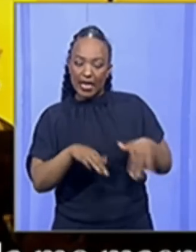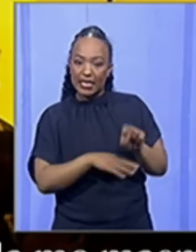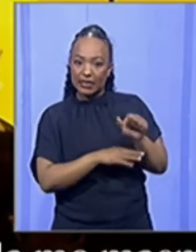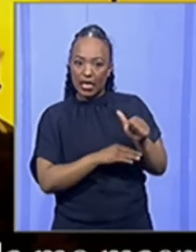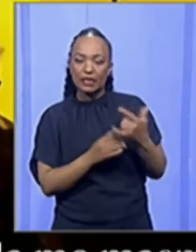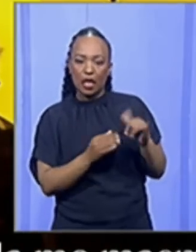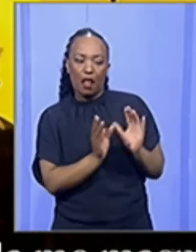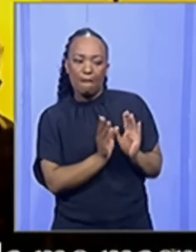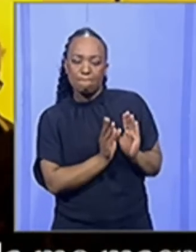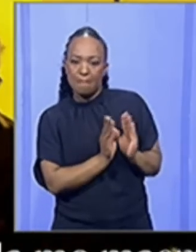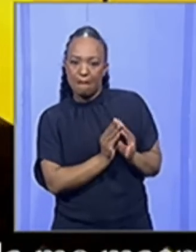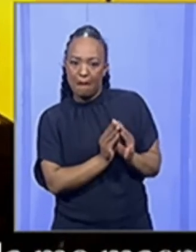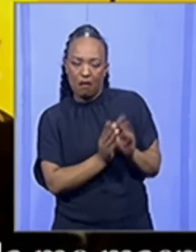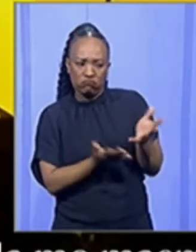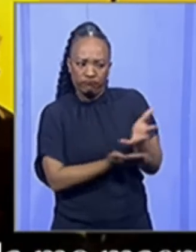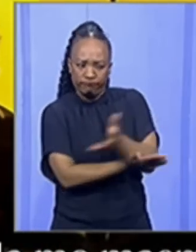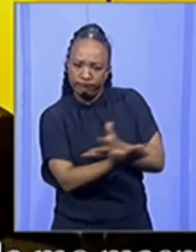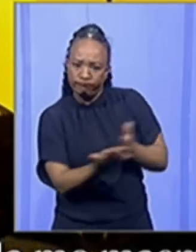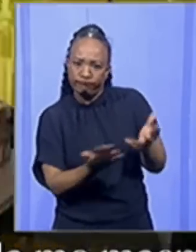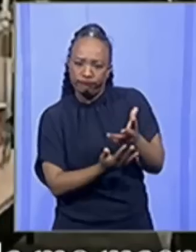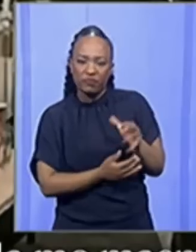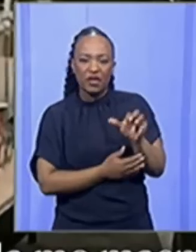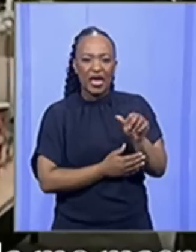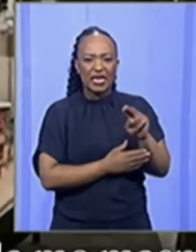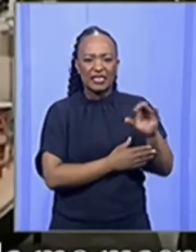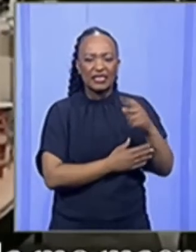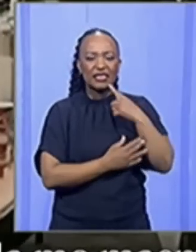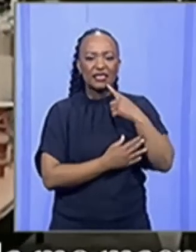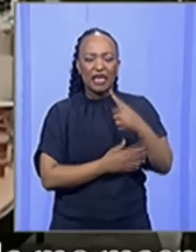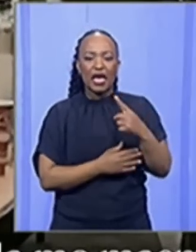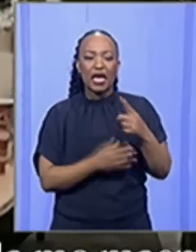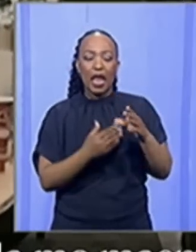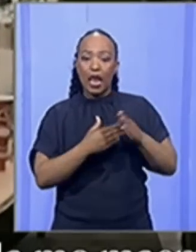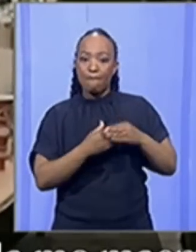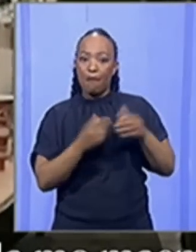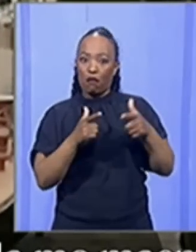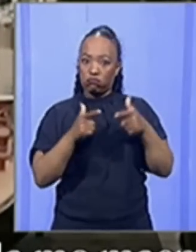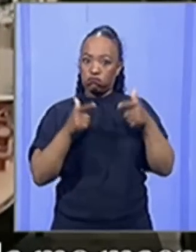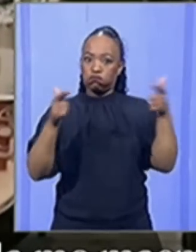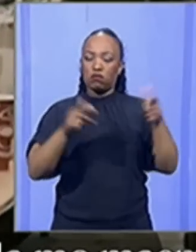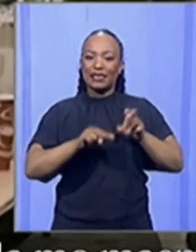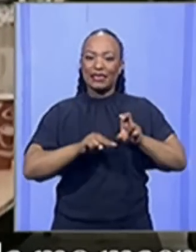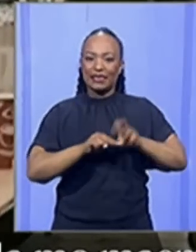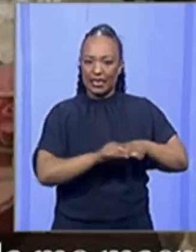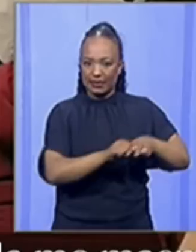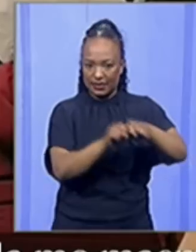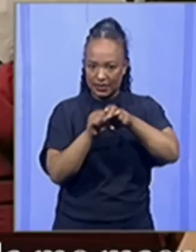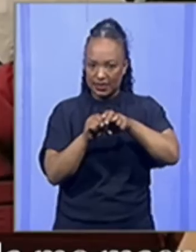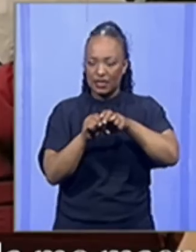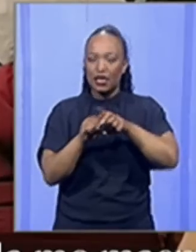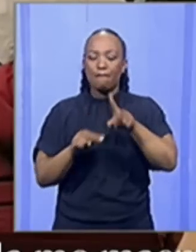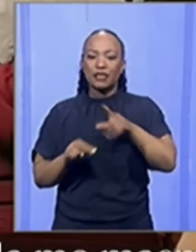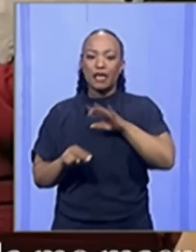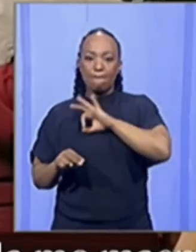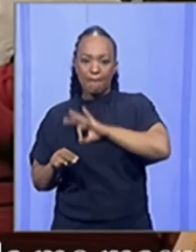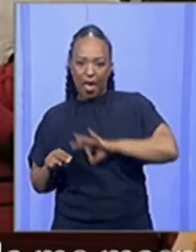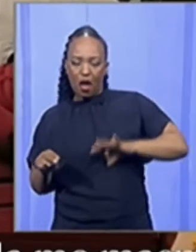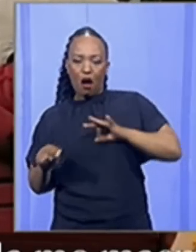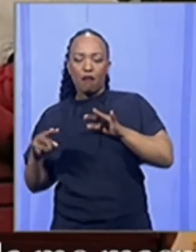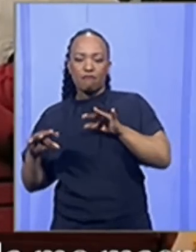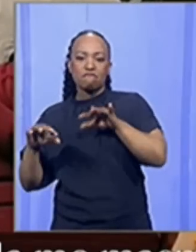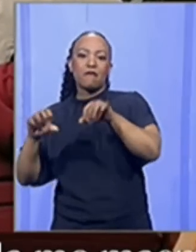pele. ANC batla gore lekoko le le nang le palo e ntsi ya ditilo e nne lone le tsayang maemo a bomeyara. Mme seo